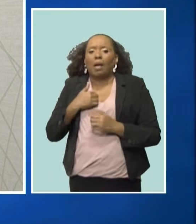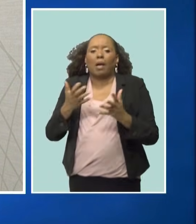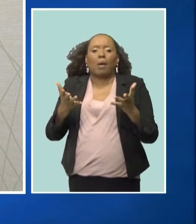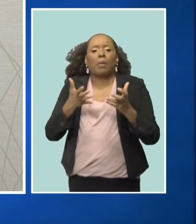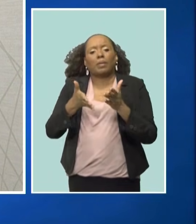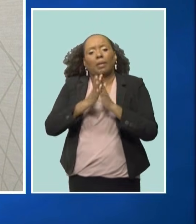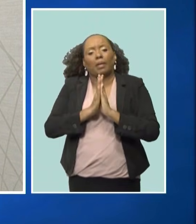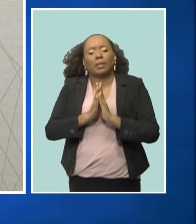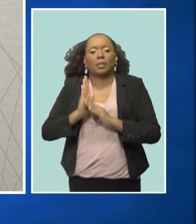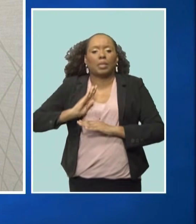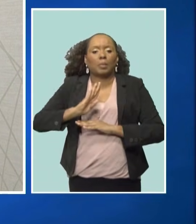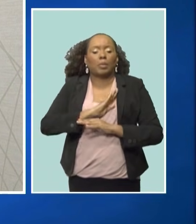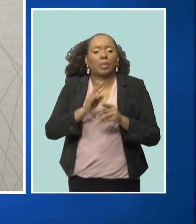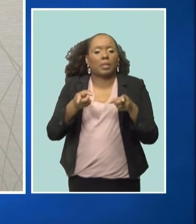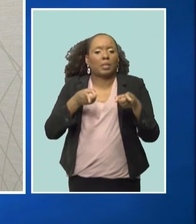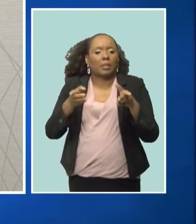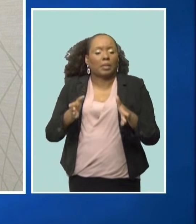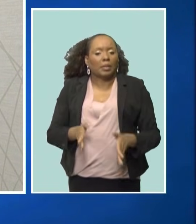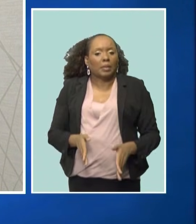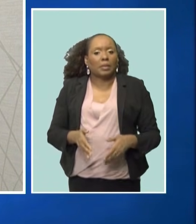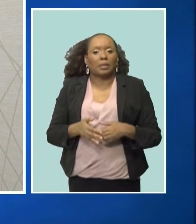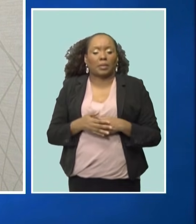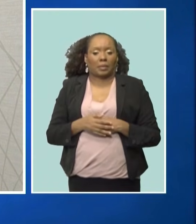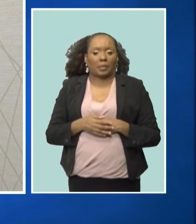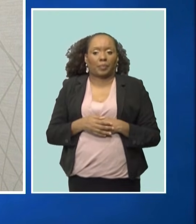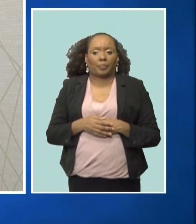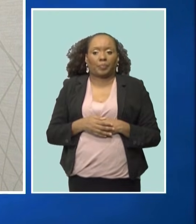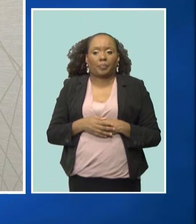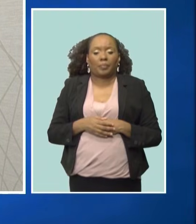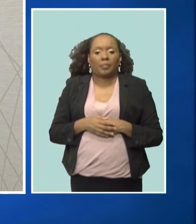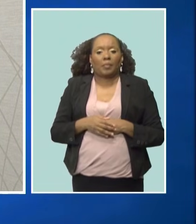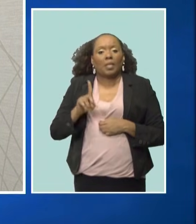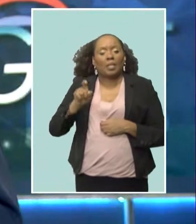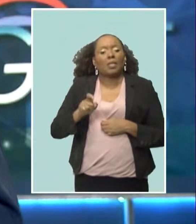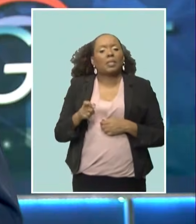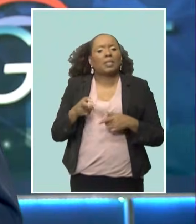fund especially, that they address this issue.